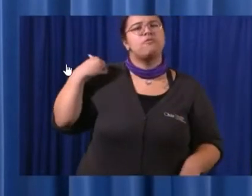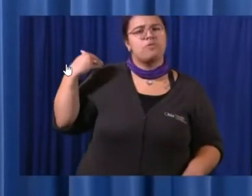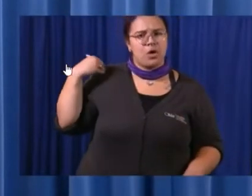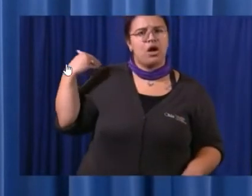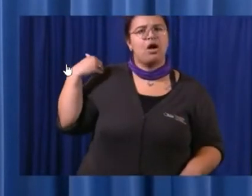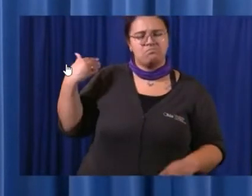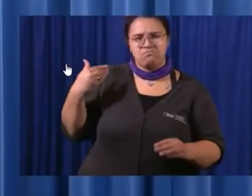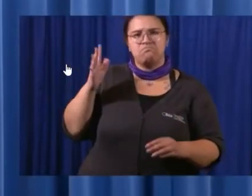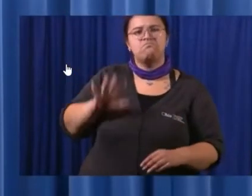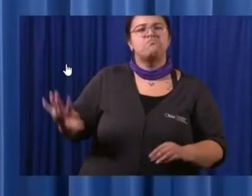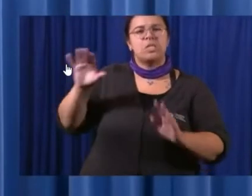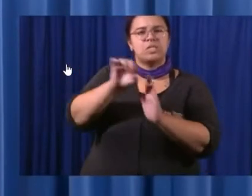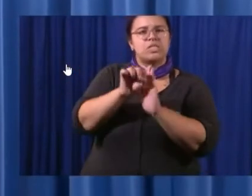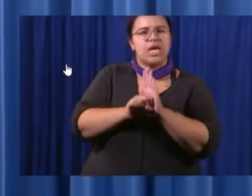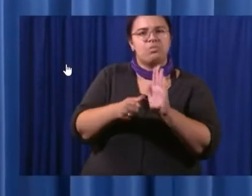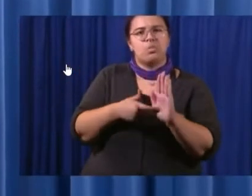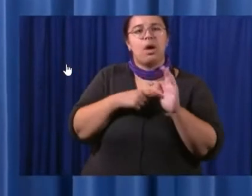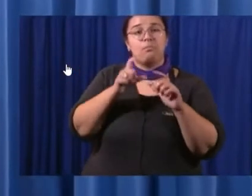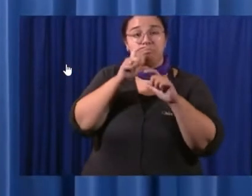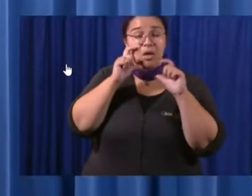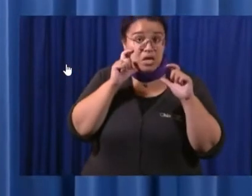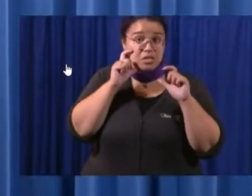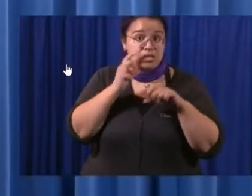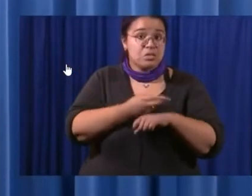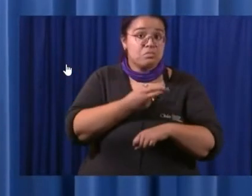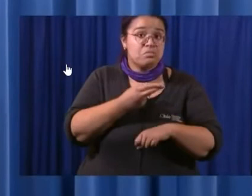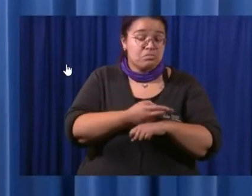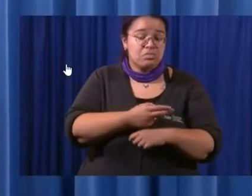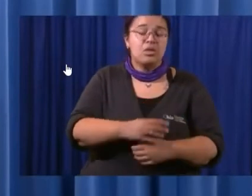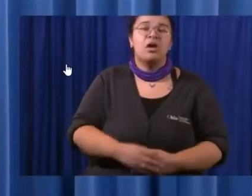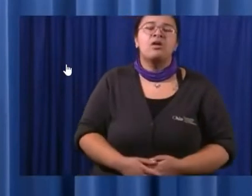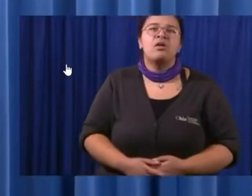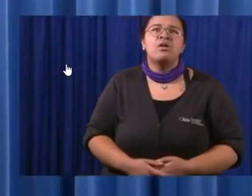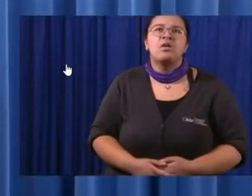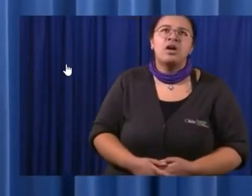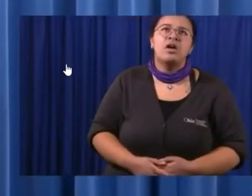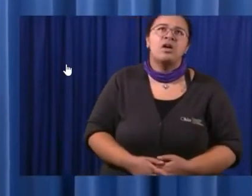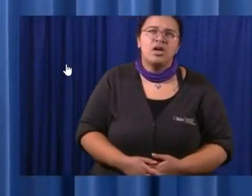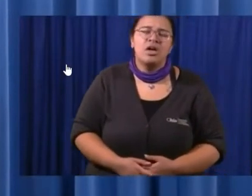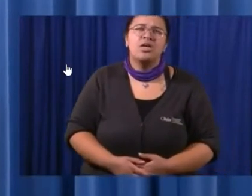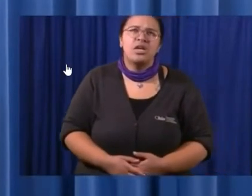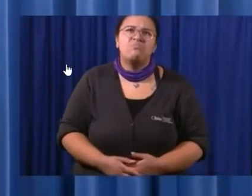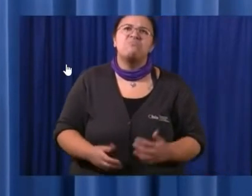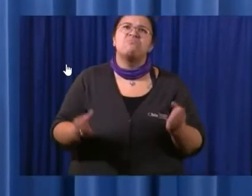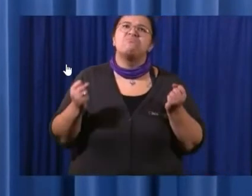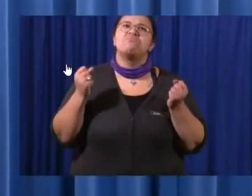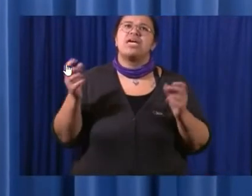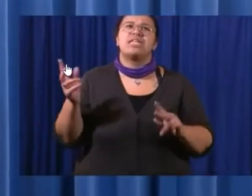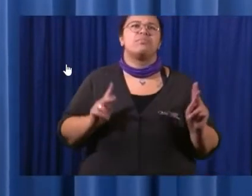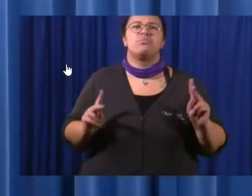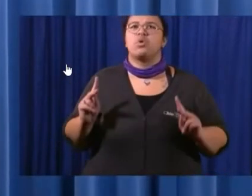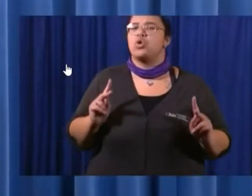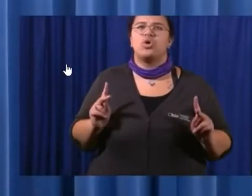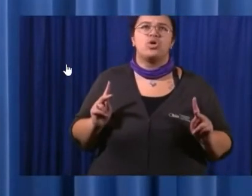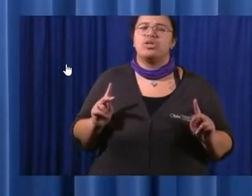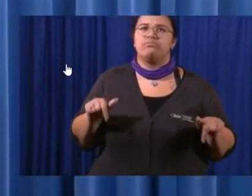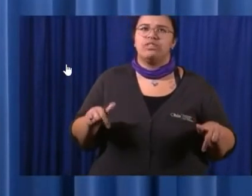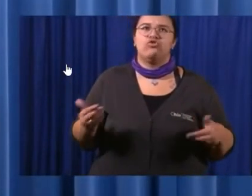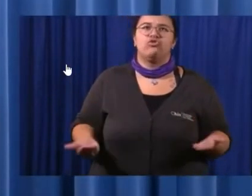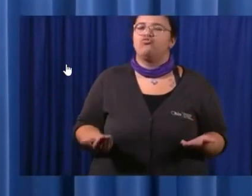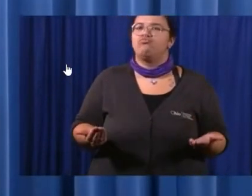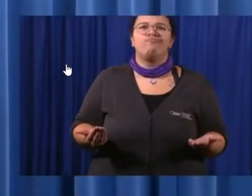felt that, at least at that time, large number of Ohioans would not accept being told to